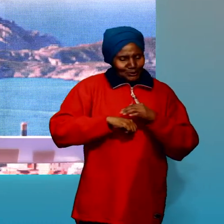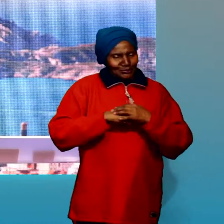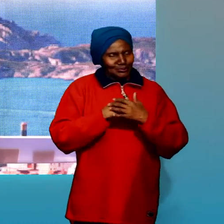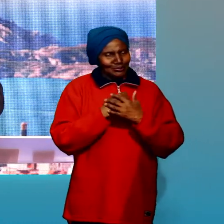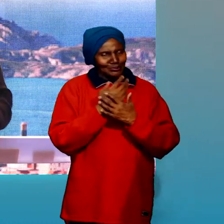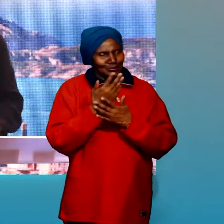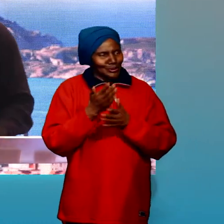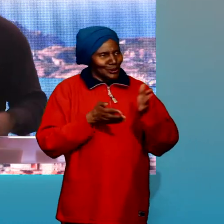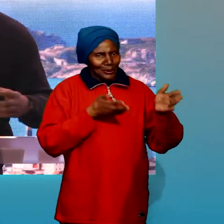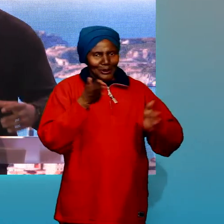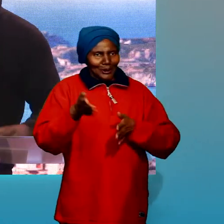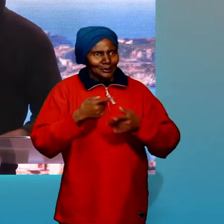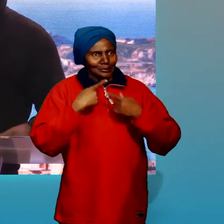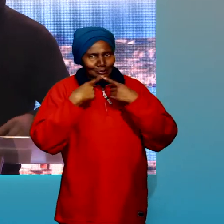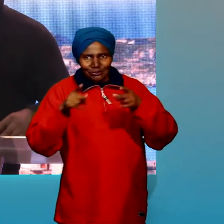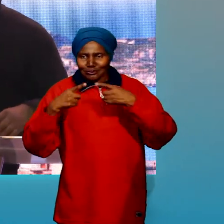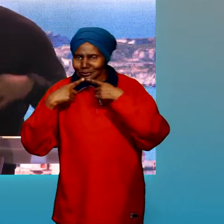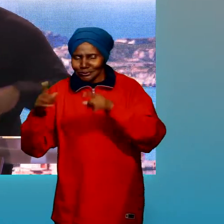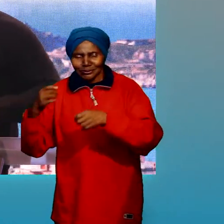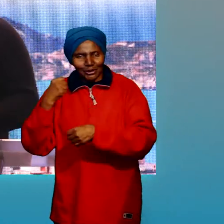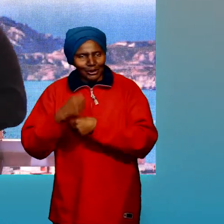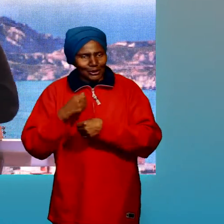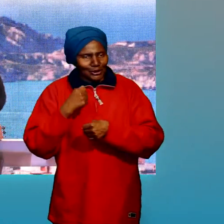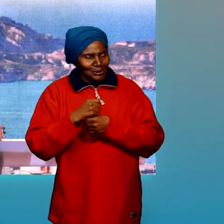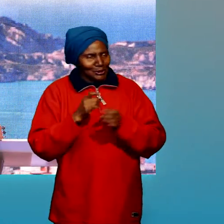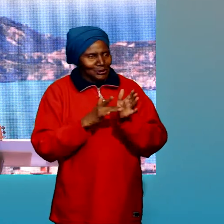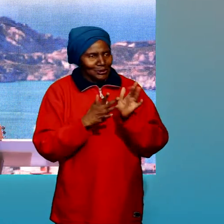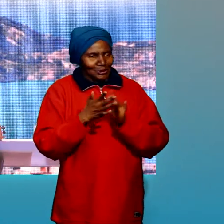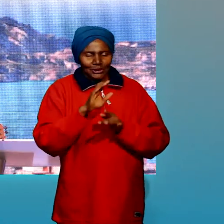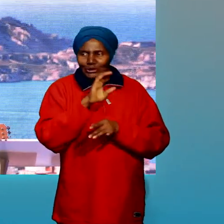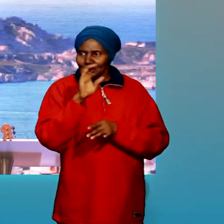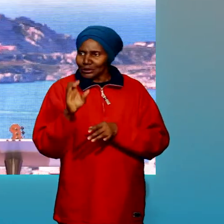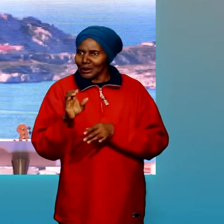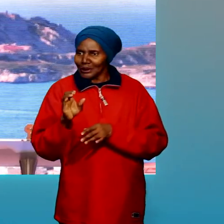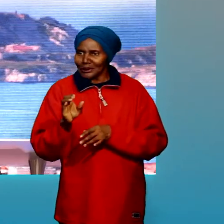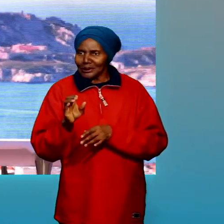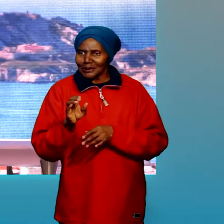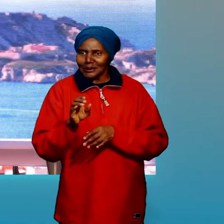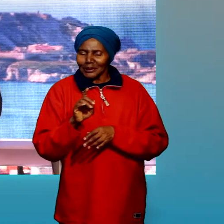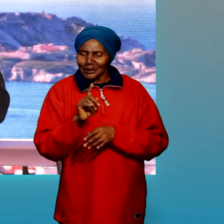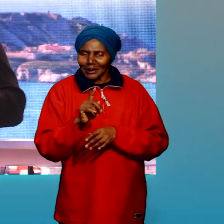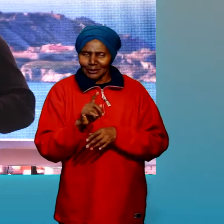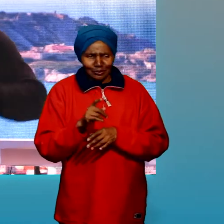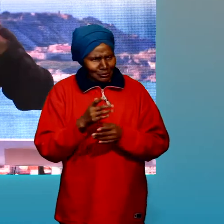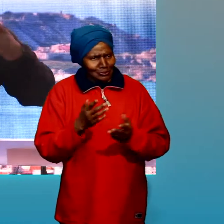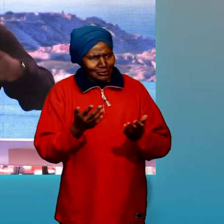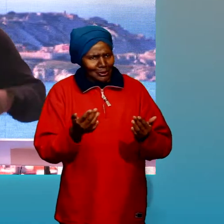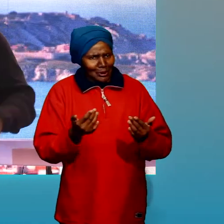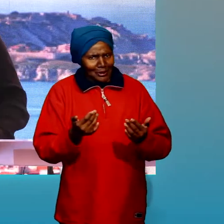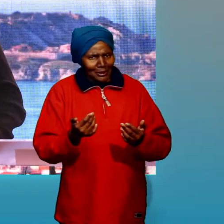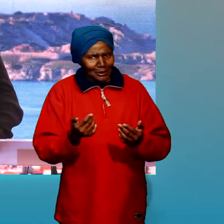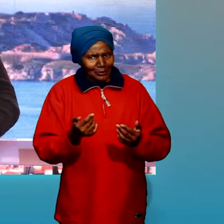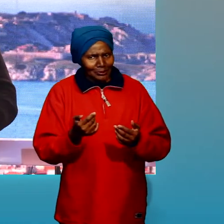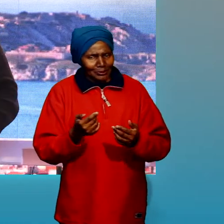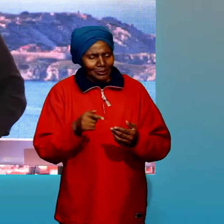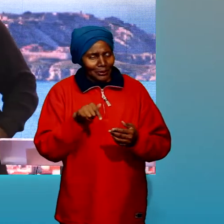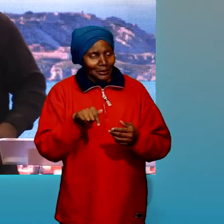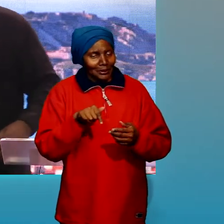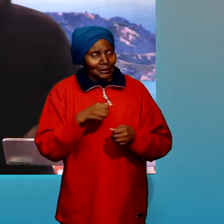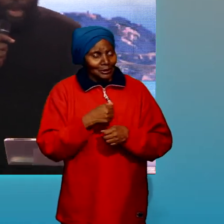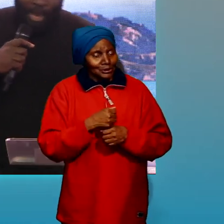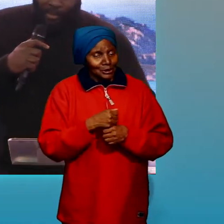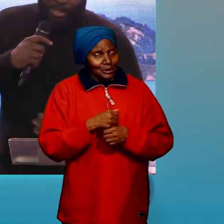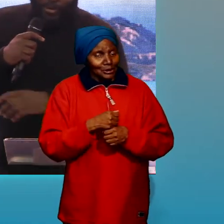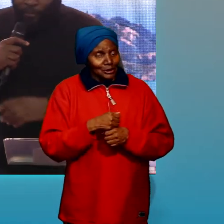gospel, it is a great way. You need to understand the DNA of this house is to disciple, is to train, is to grow and to release. And